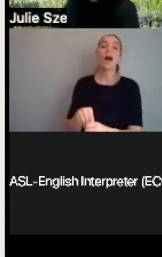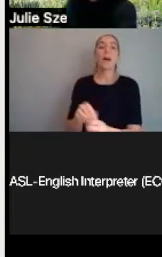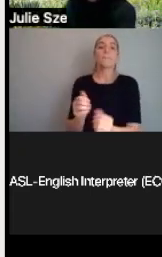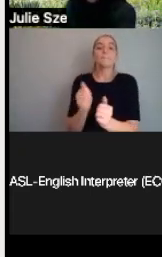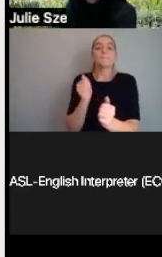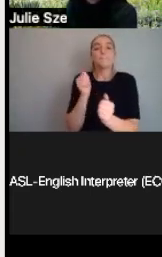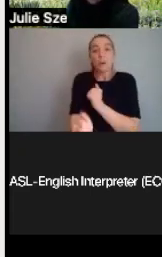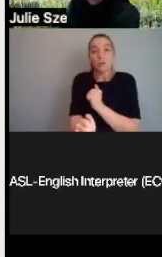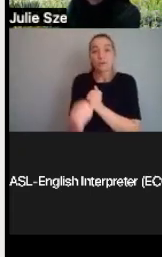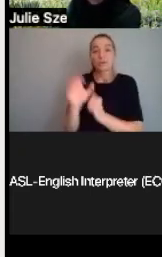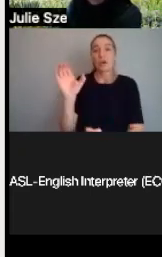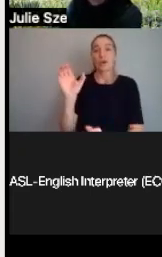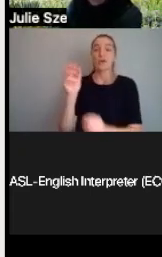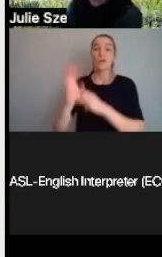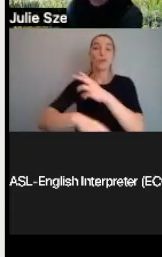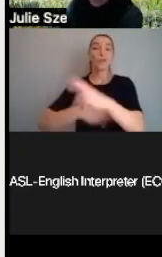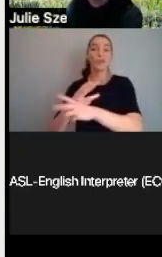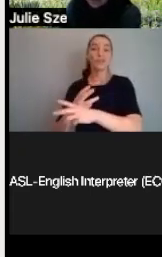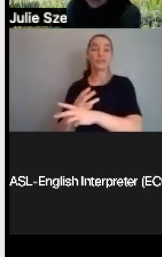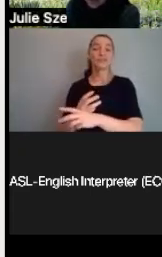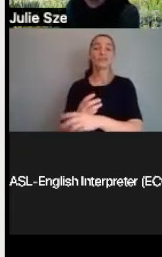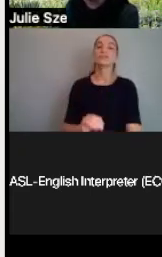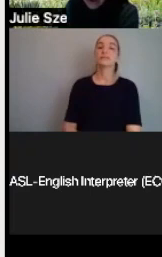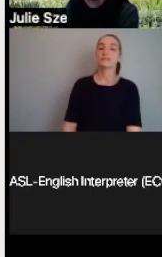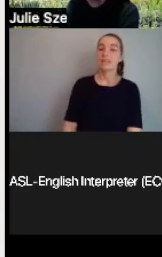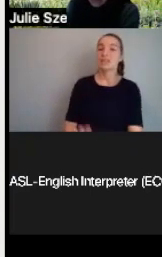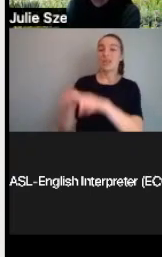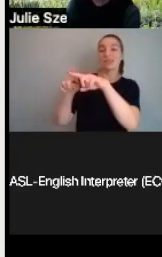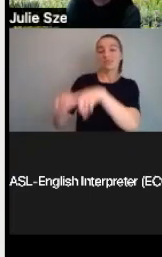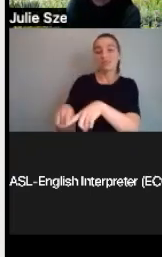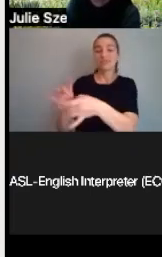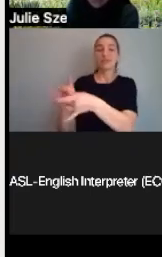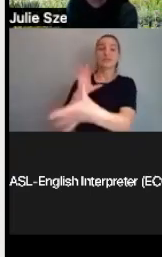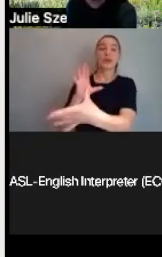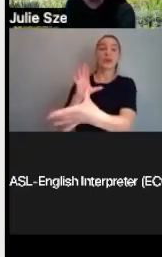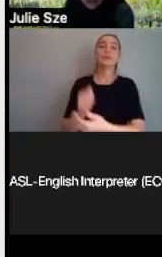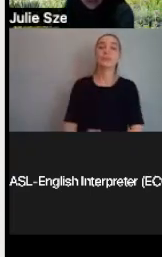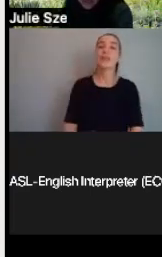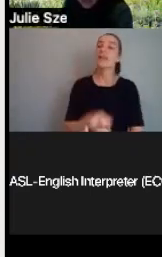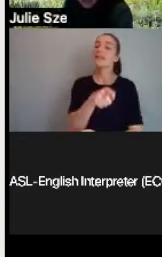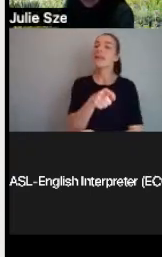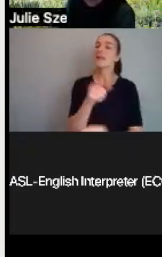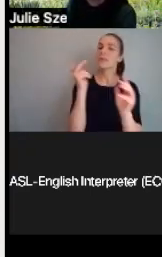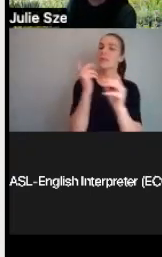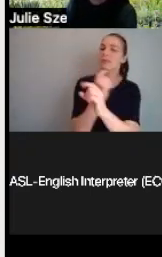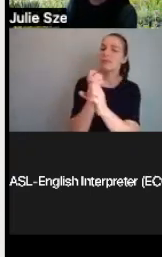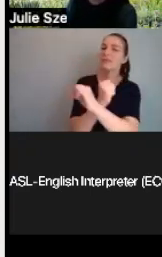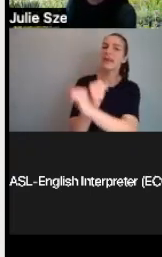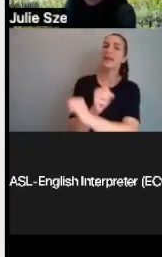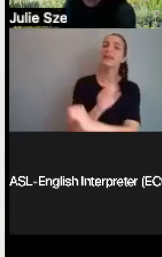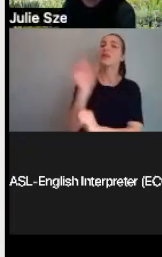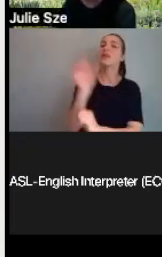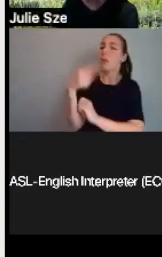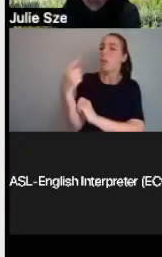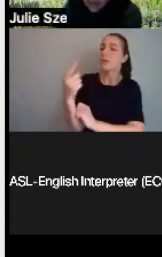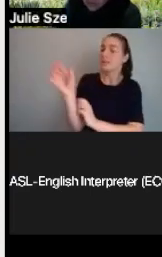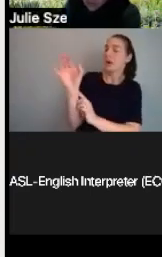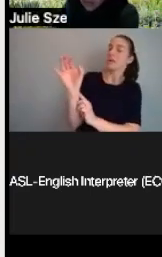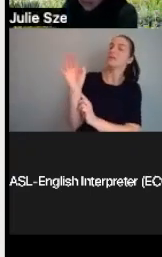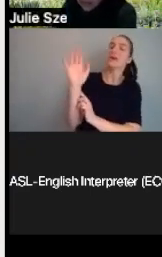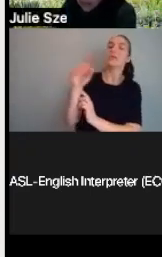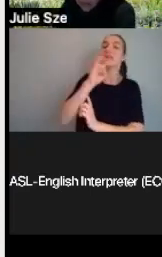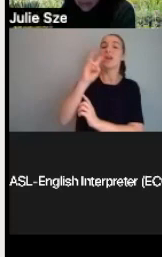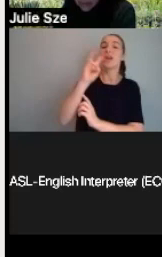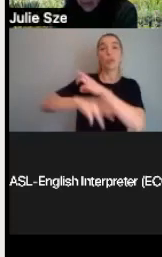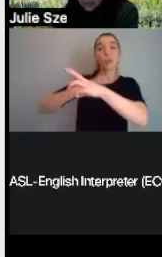of decarbonization frontline, um, climate justice activists argue is not just about carbon, but a different vision of the world against